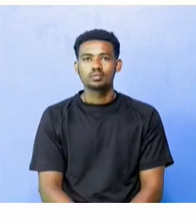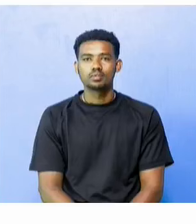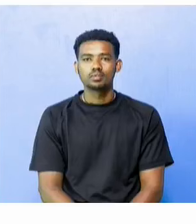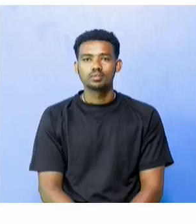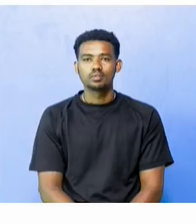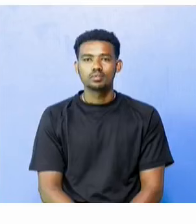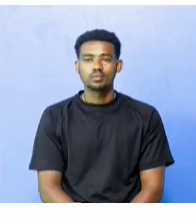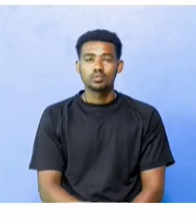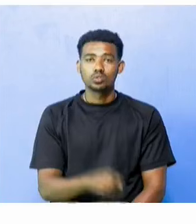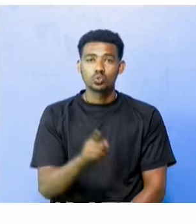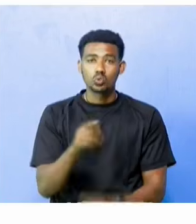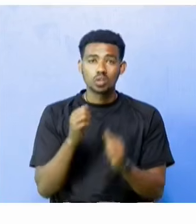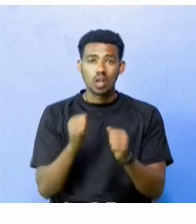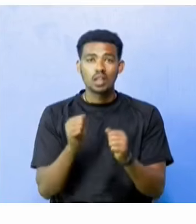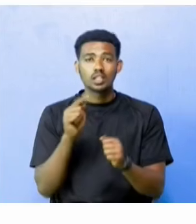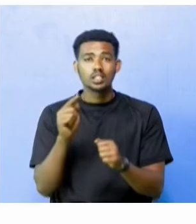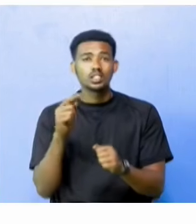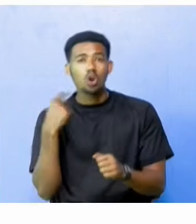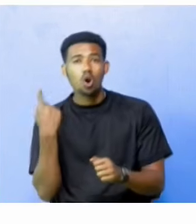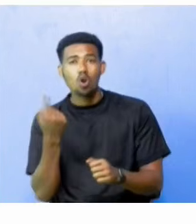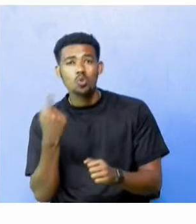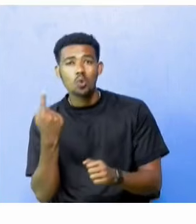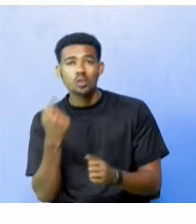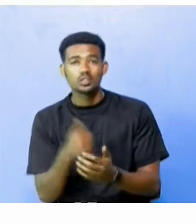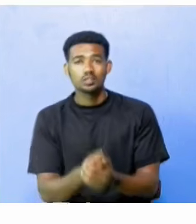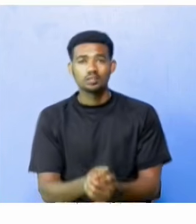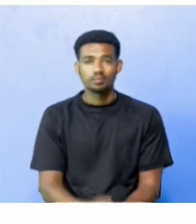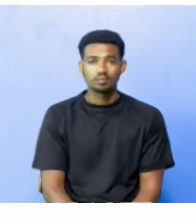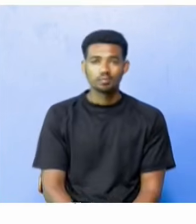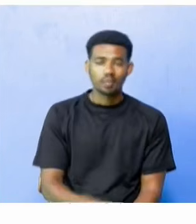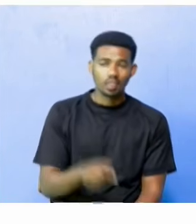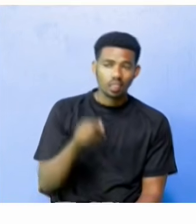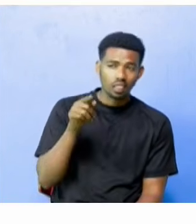or you can say, he always